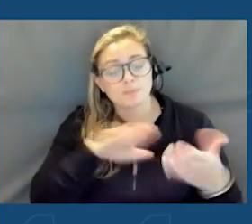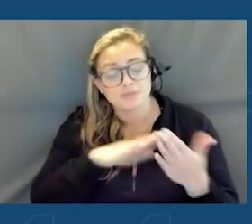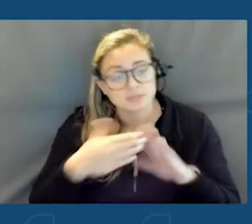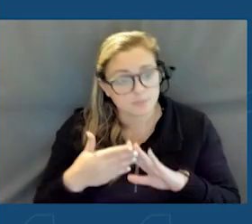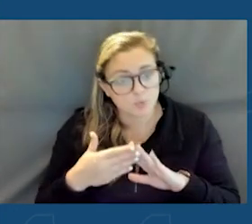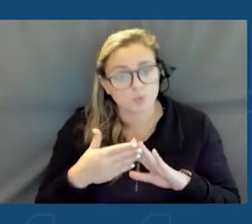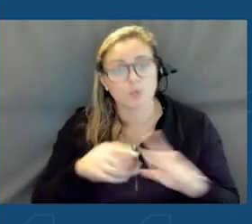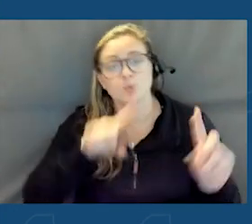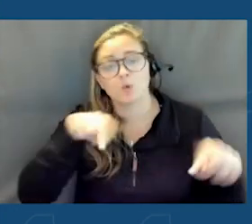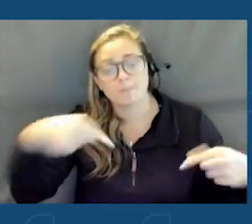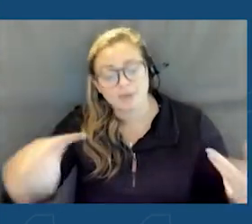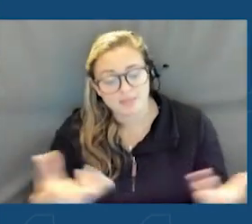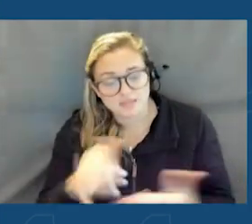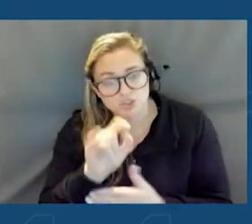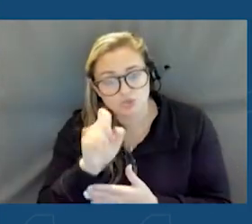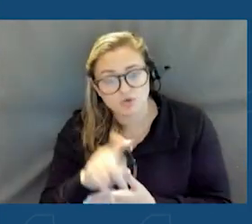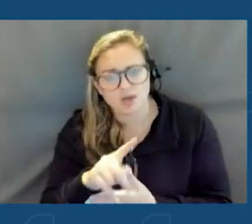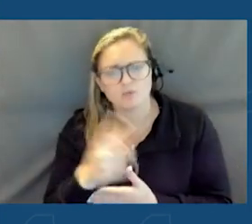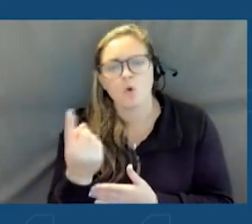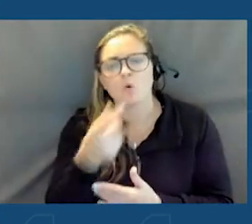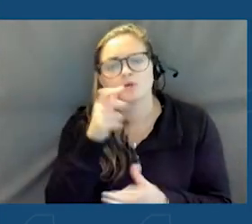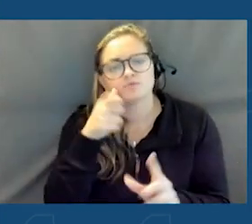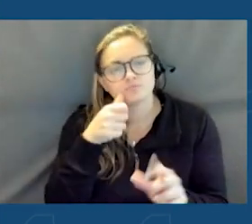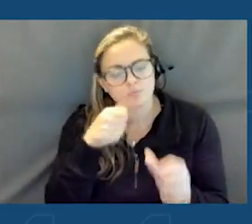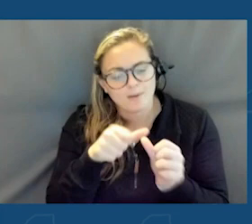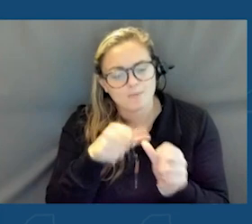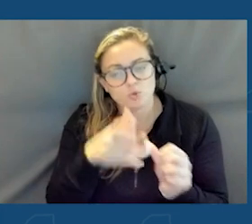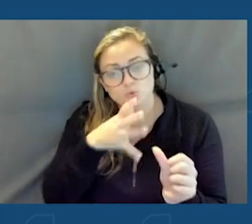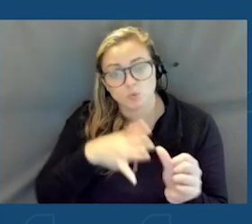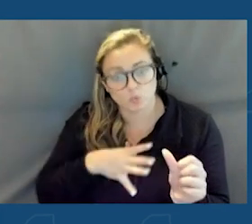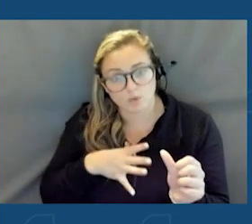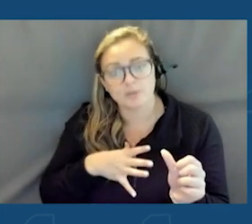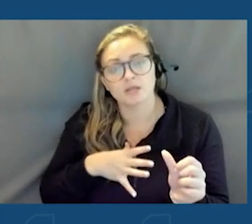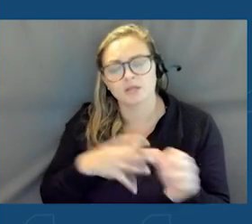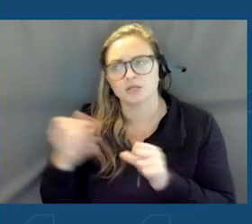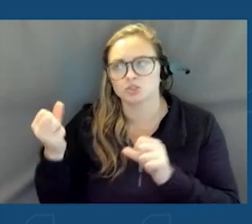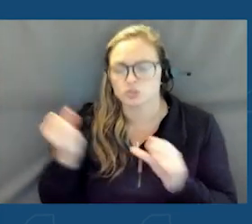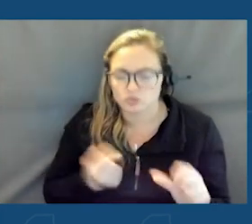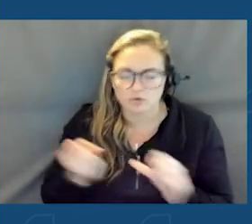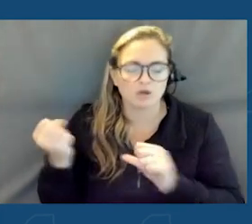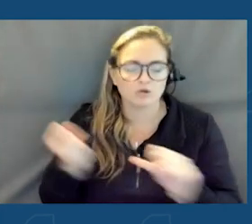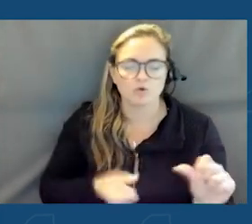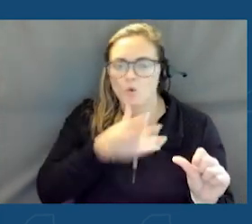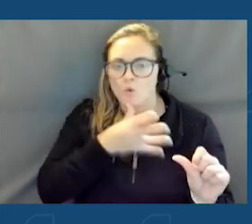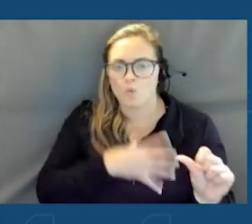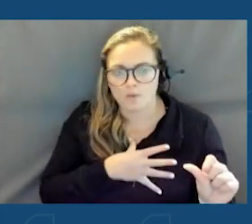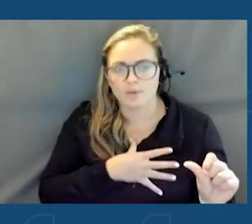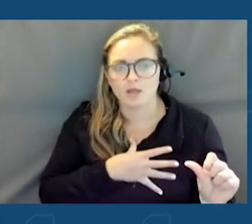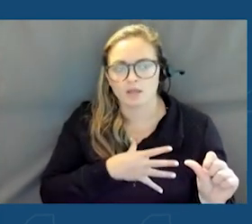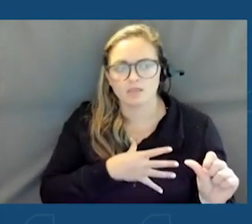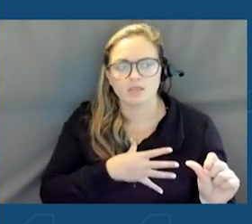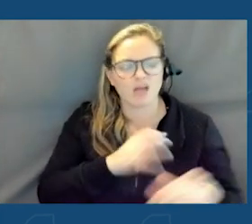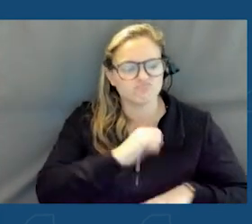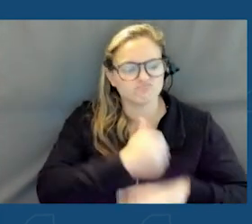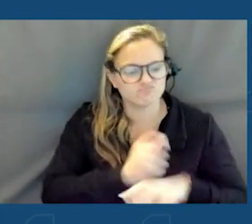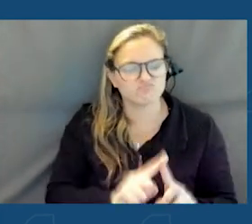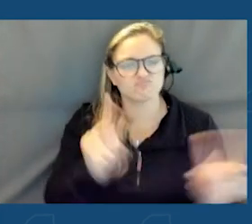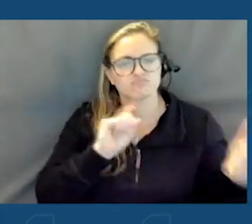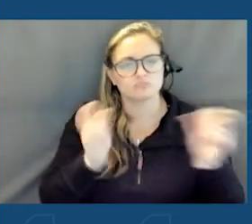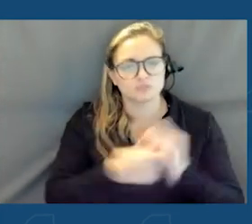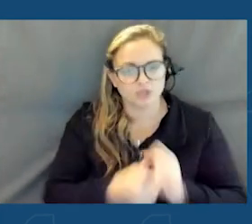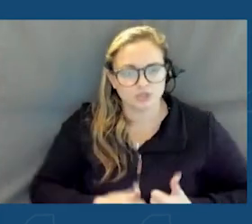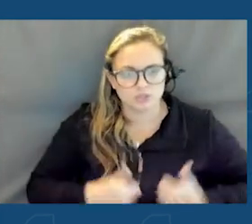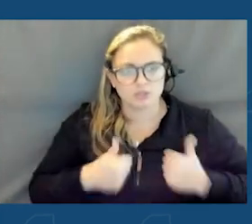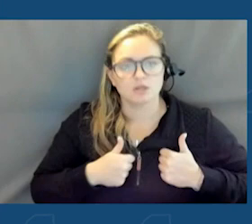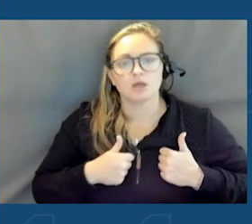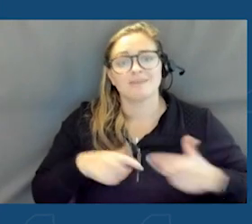come to this track, you'll always be reminded that there was a woman, a strong, strong woman, who made a difference in people's lives, changed